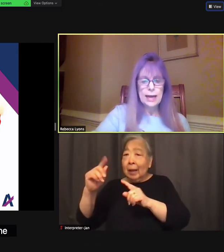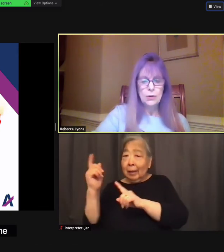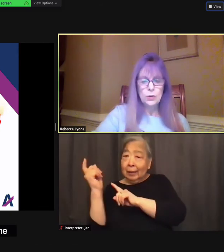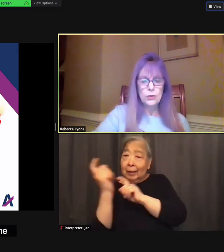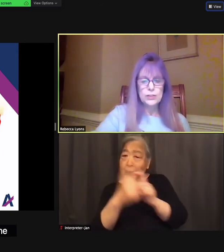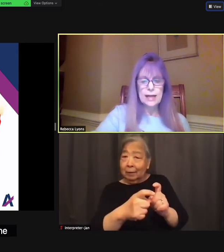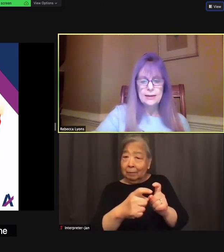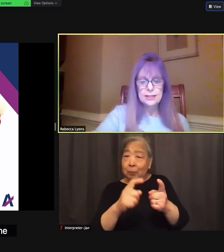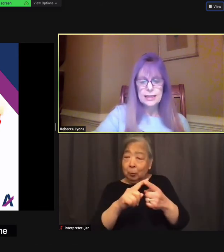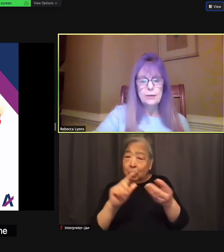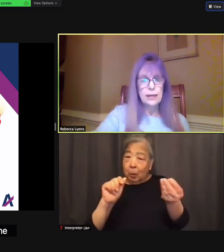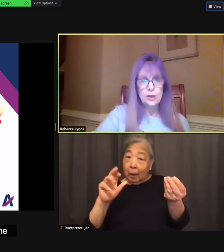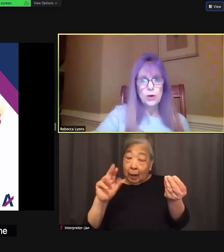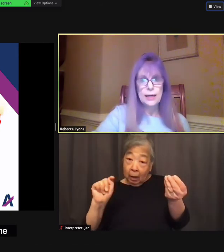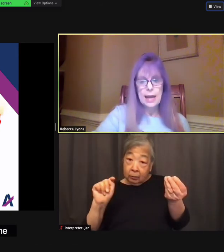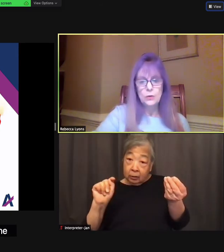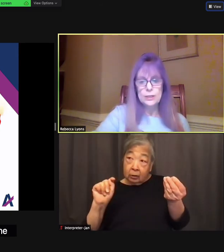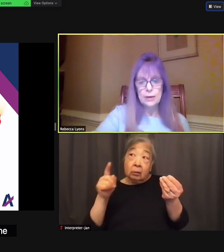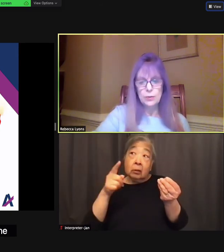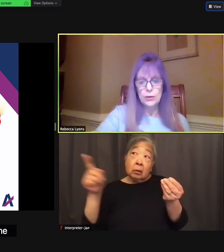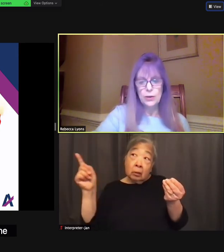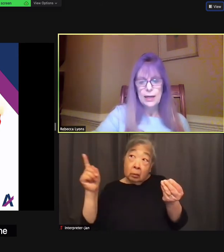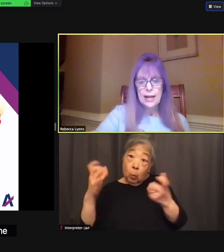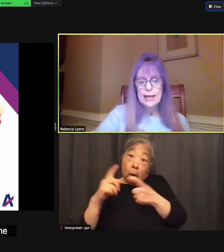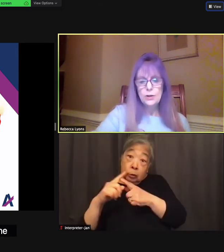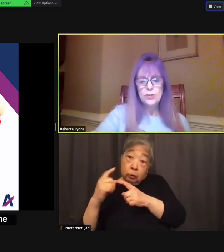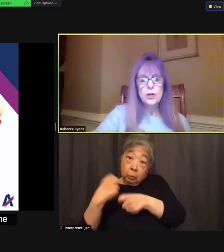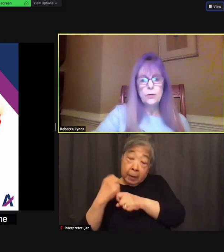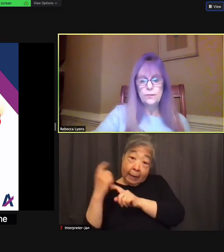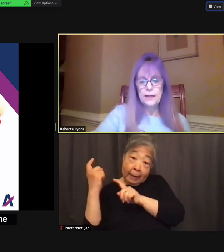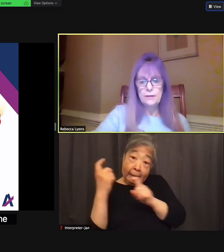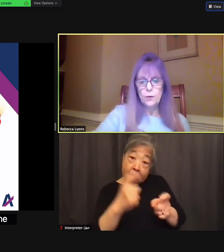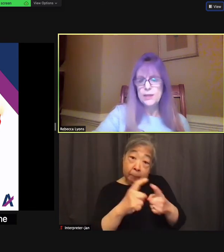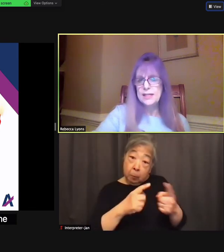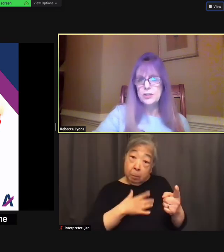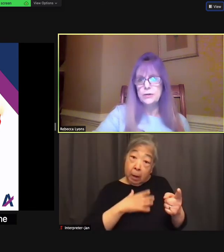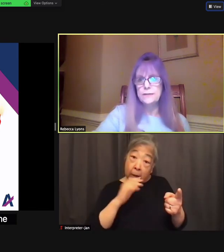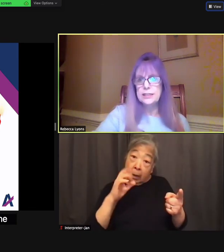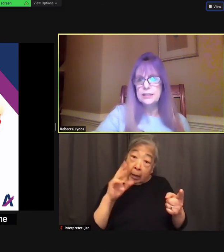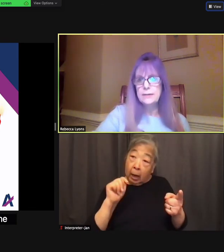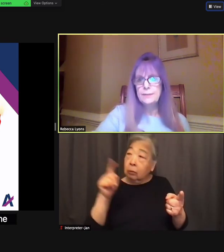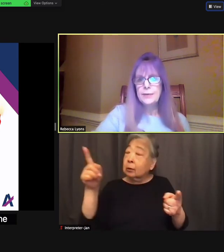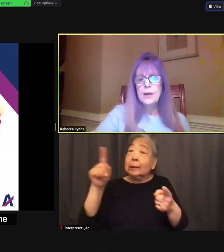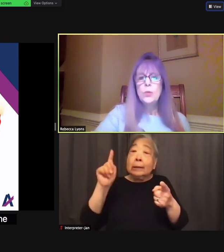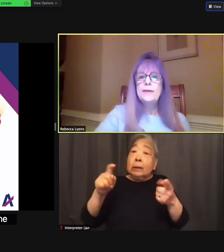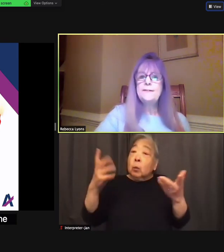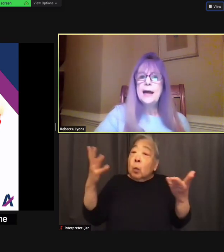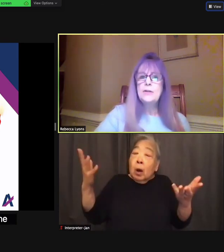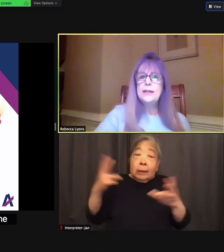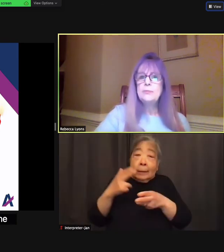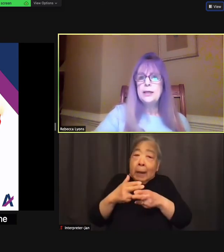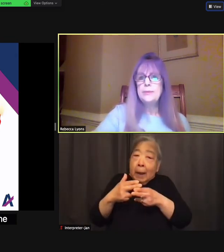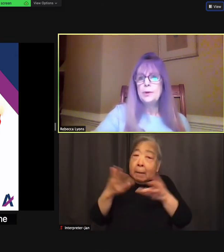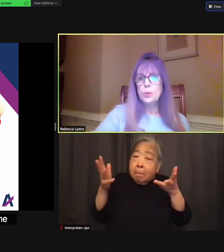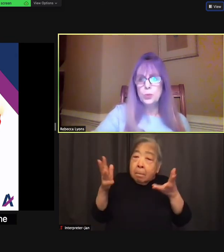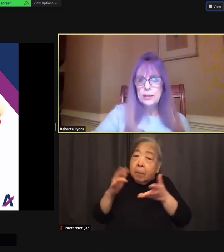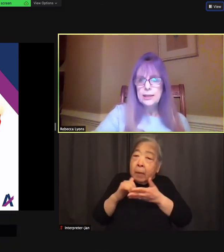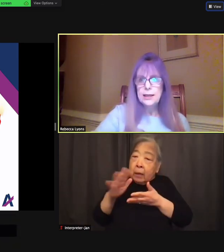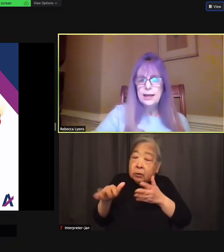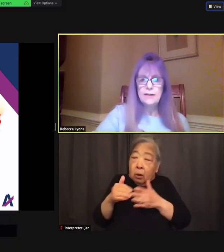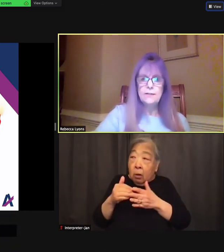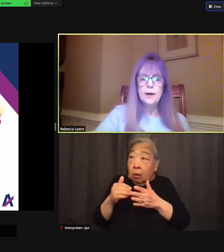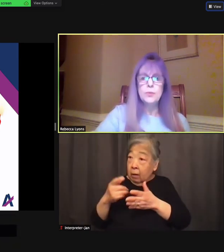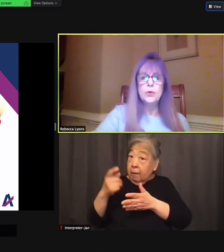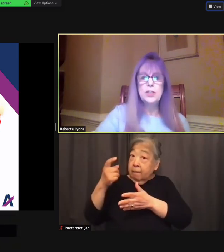ABLEnow account owner's last name and their account number, and there's no fee for this service. We found that people